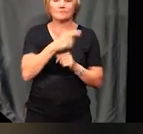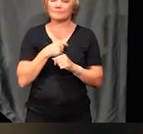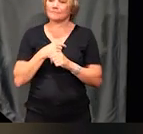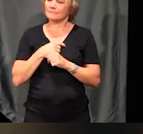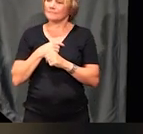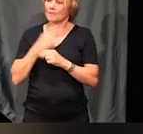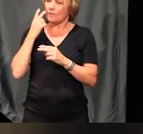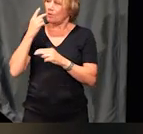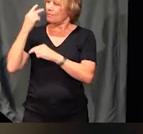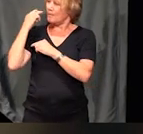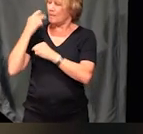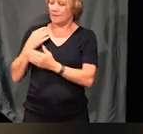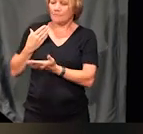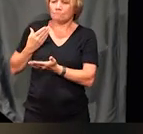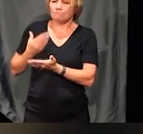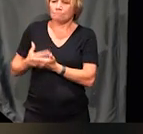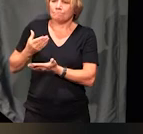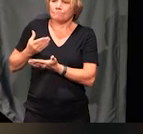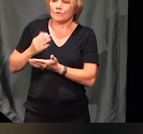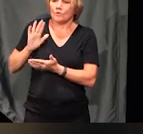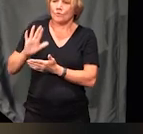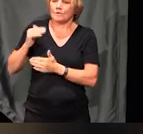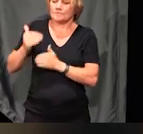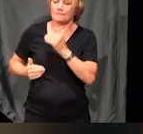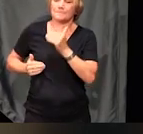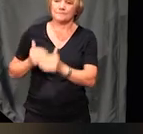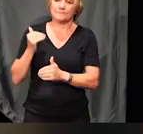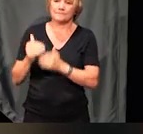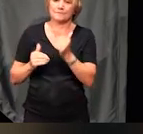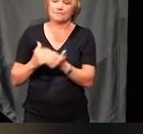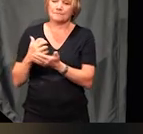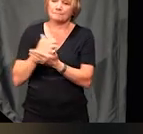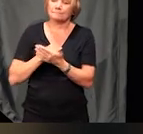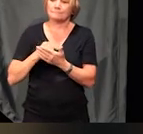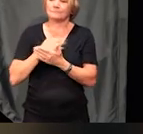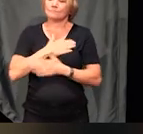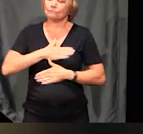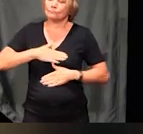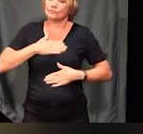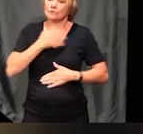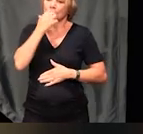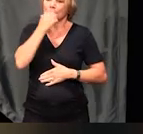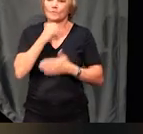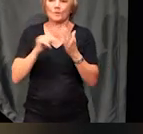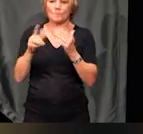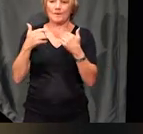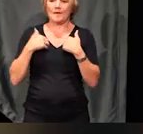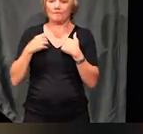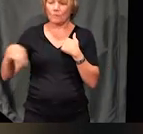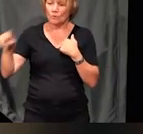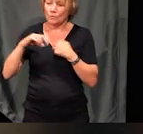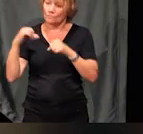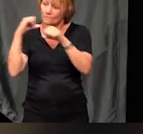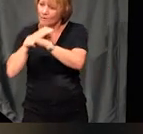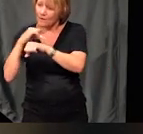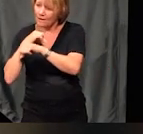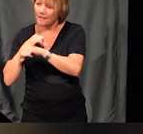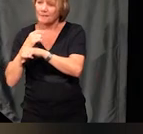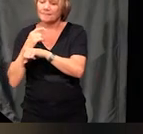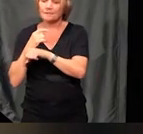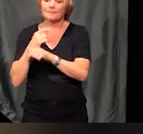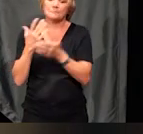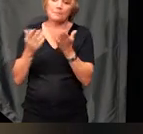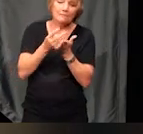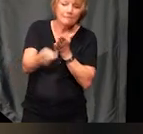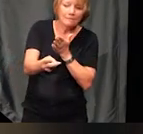you have taken and appreciate what you have achieved. After all, you have fought, and perhaps